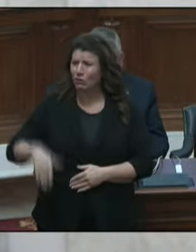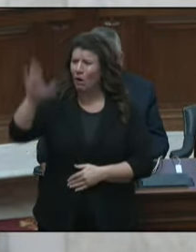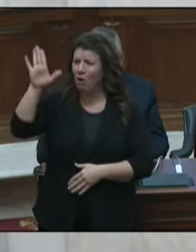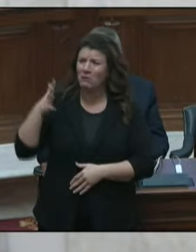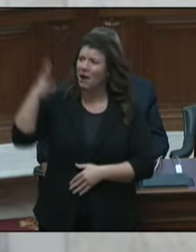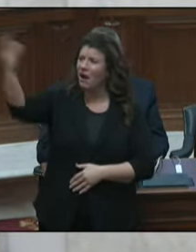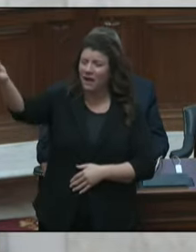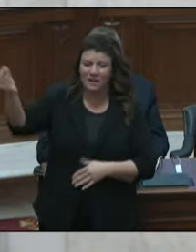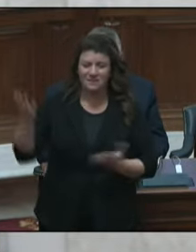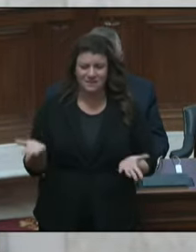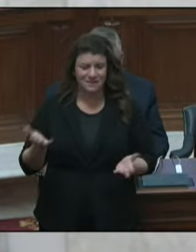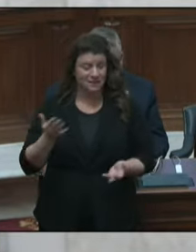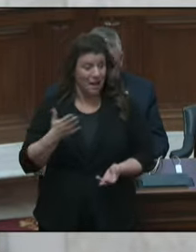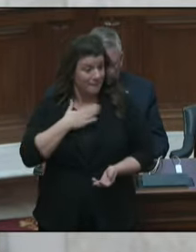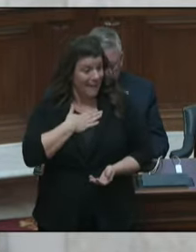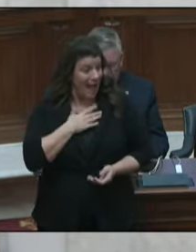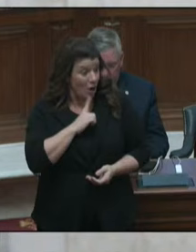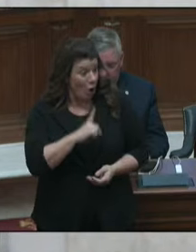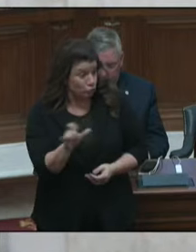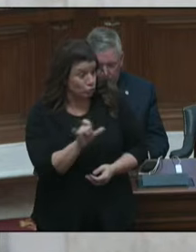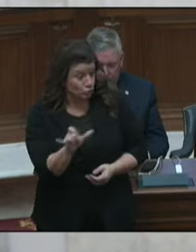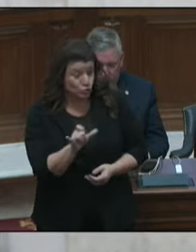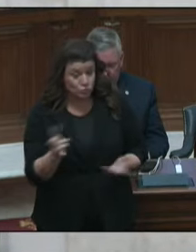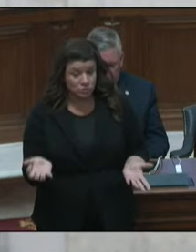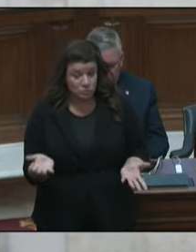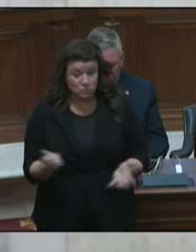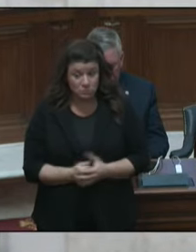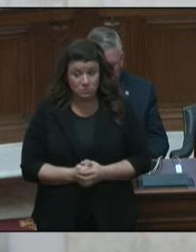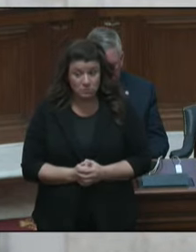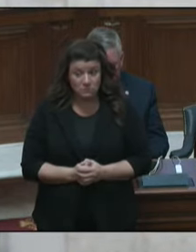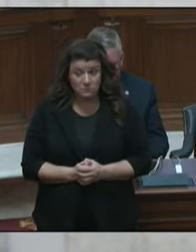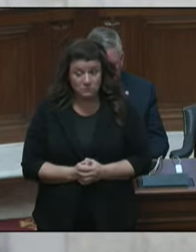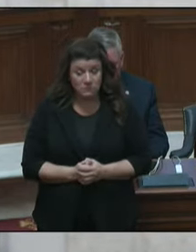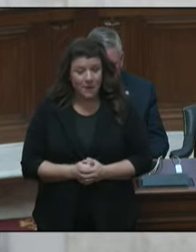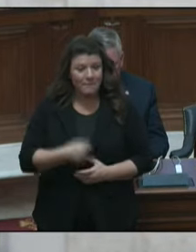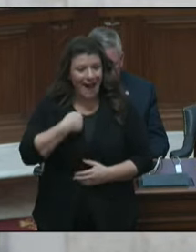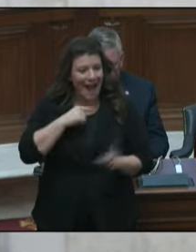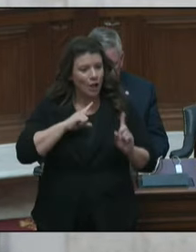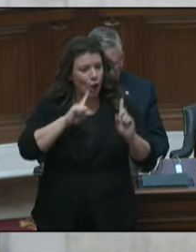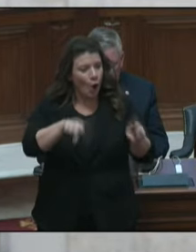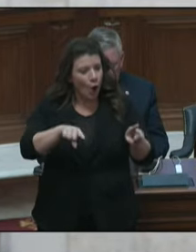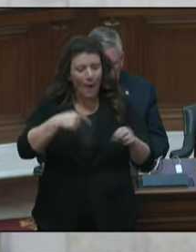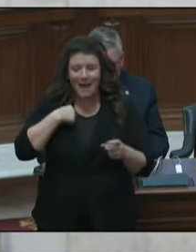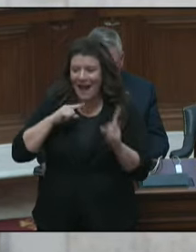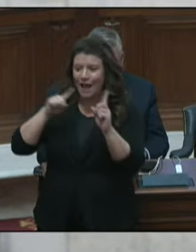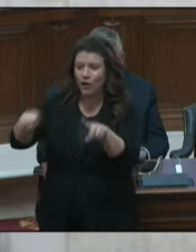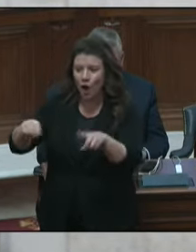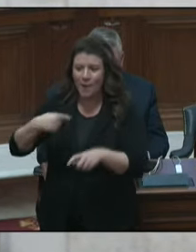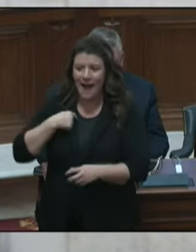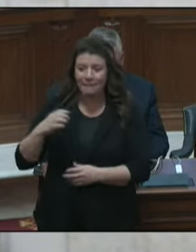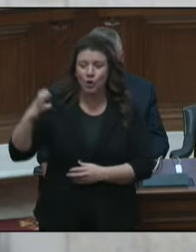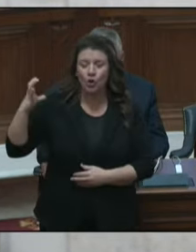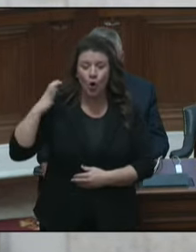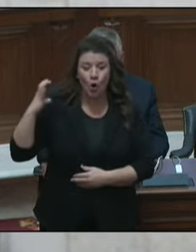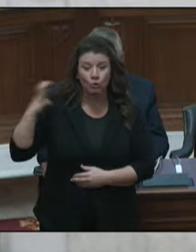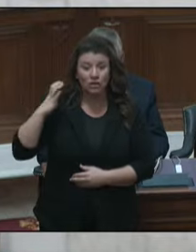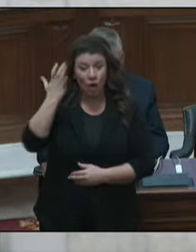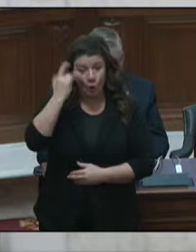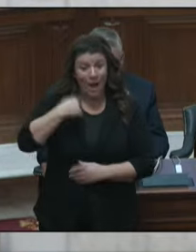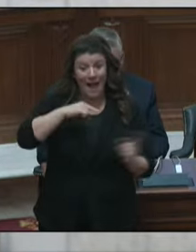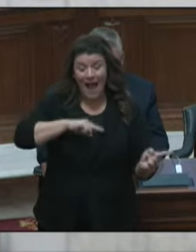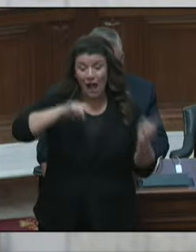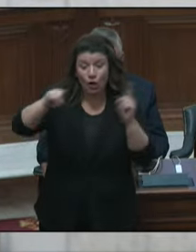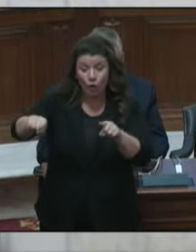and everything else. Mine are too. But I go, and I go to be a coach. And the reason I go to be a coach